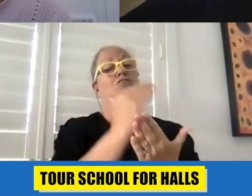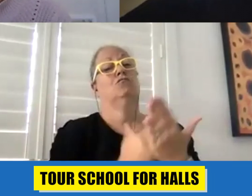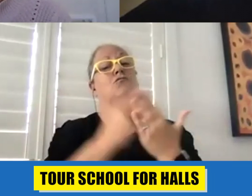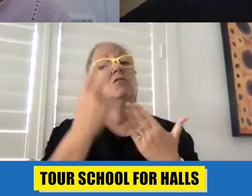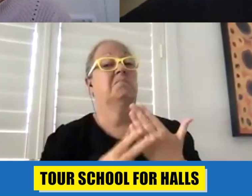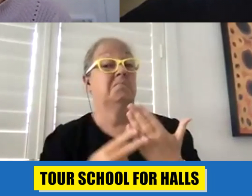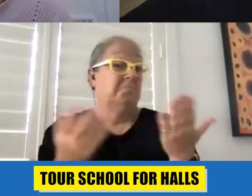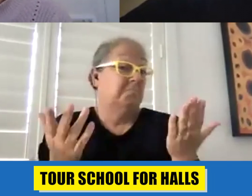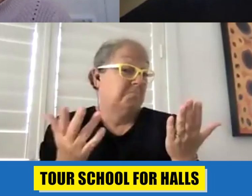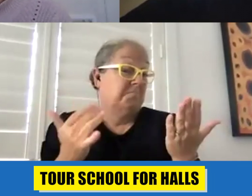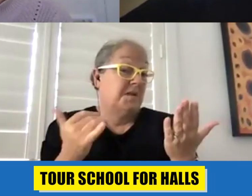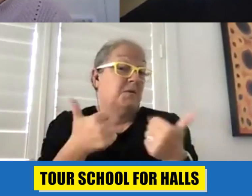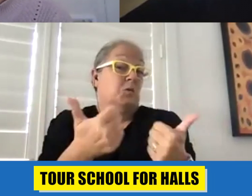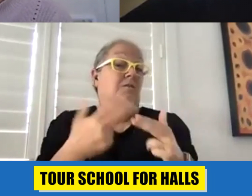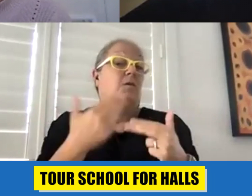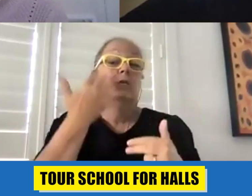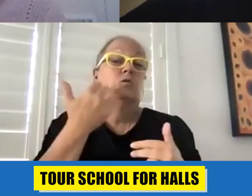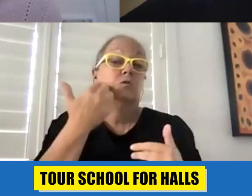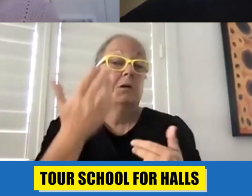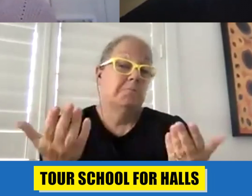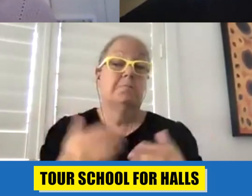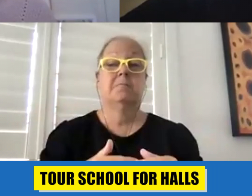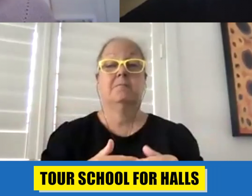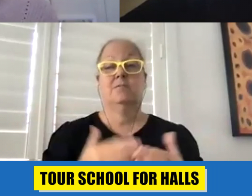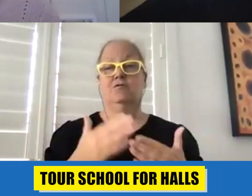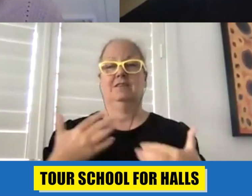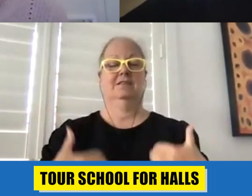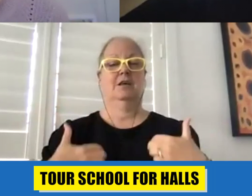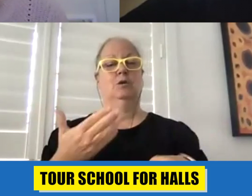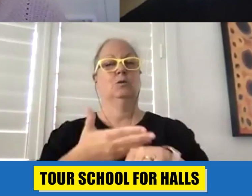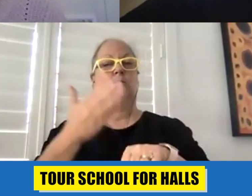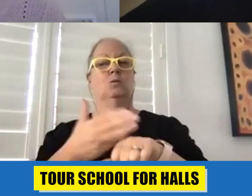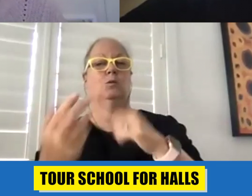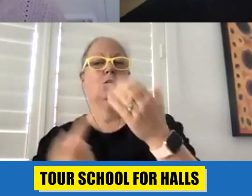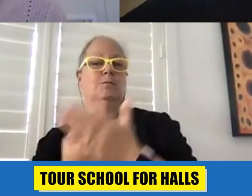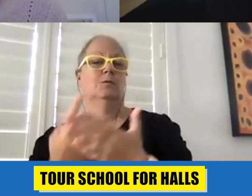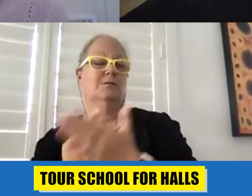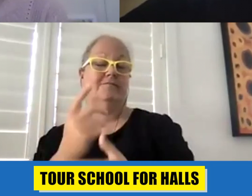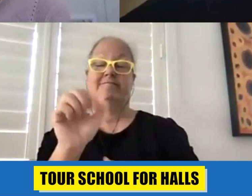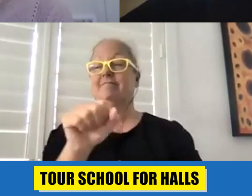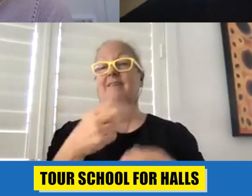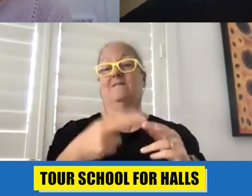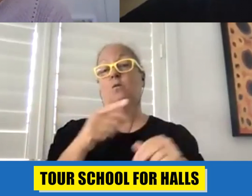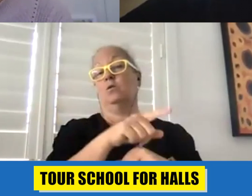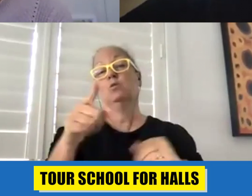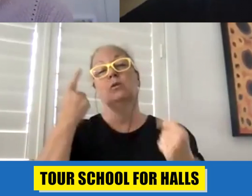go for the future. Yeah, and a really exciting new opportunity for everyone to explore.